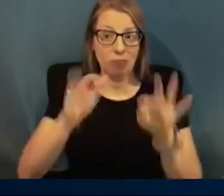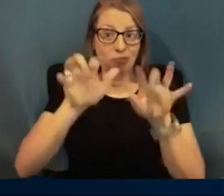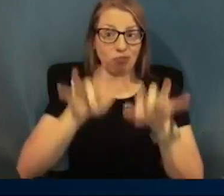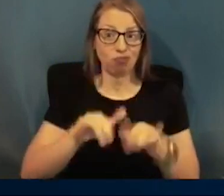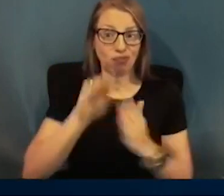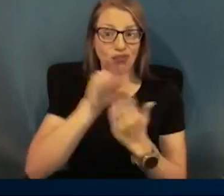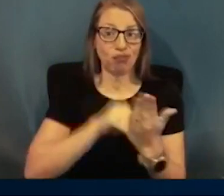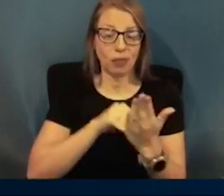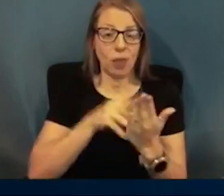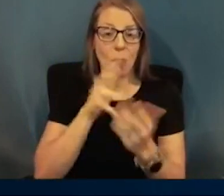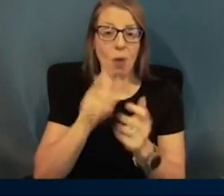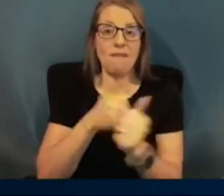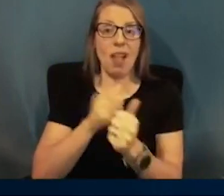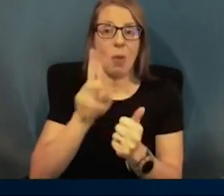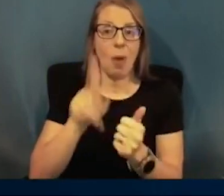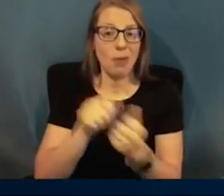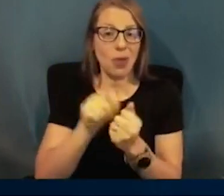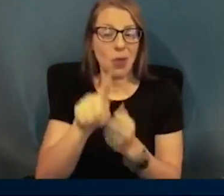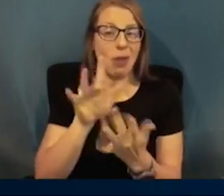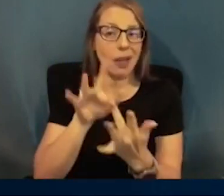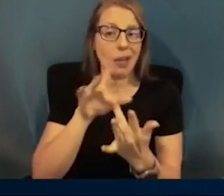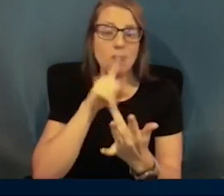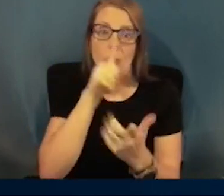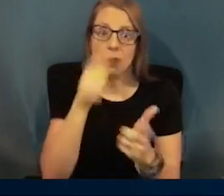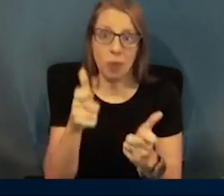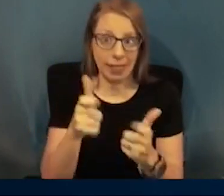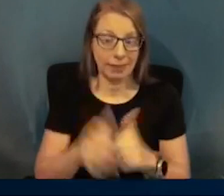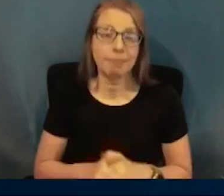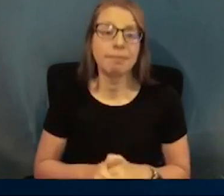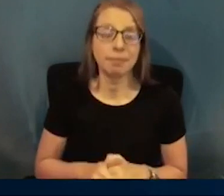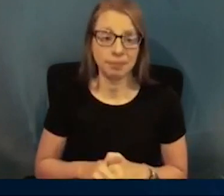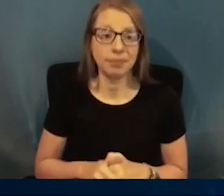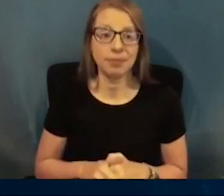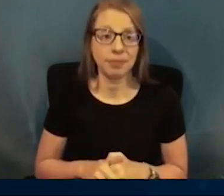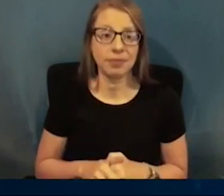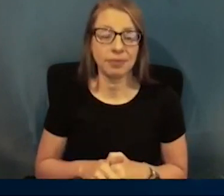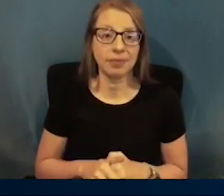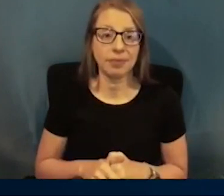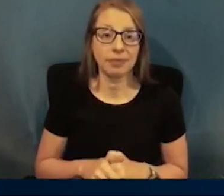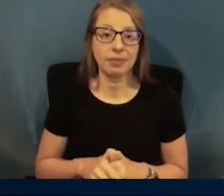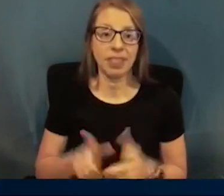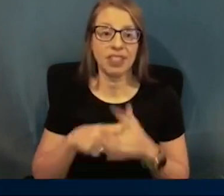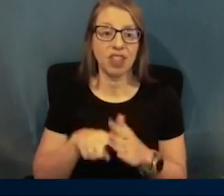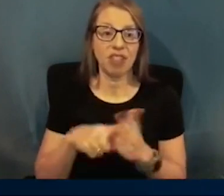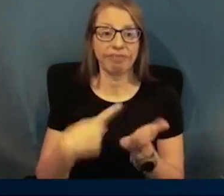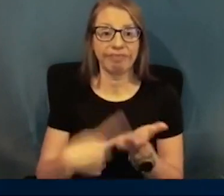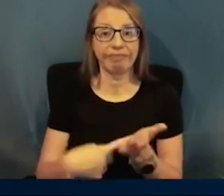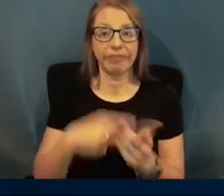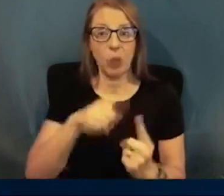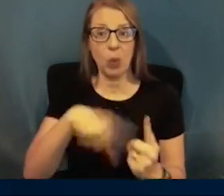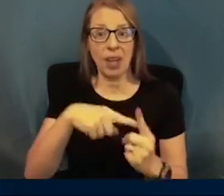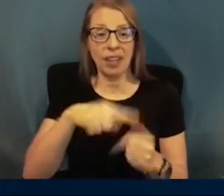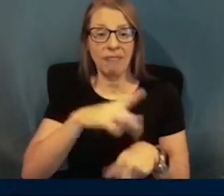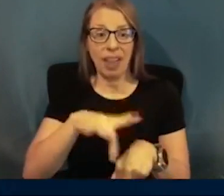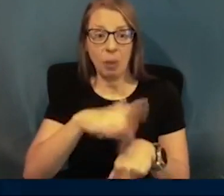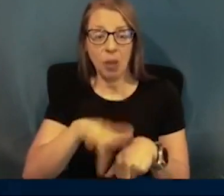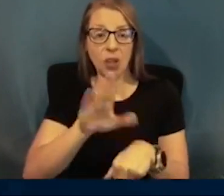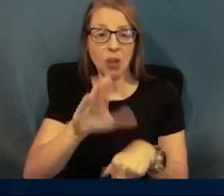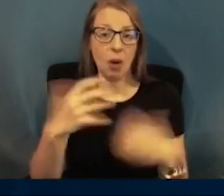with you, contact you very quickly, and start talking about when you might be available, what's your healthcare profession, are you a